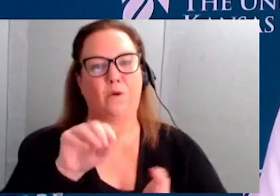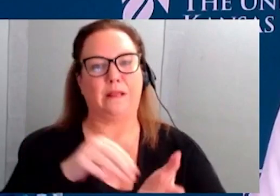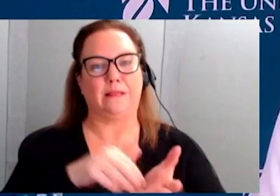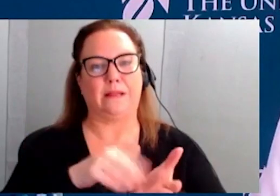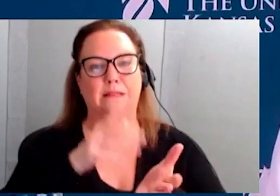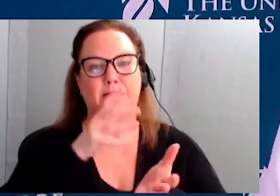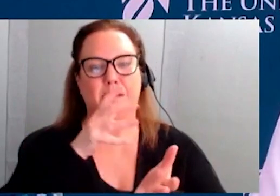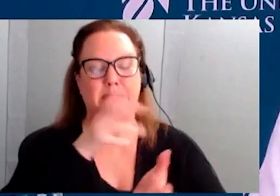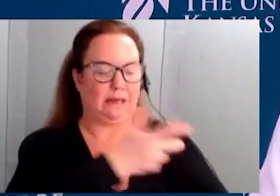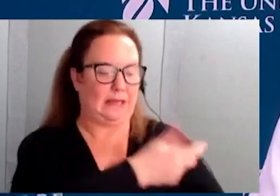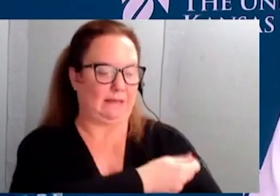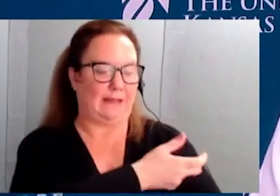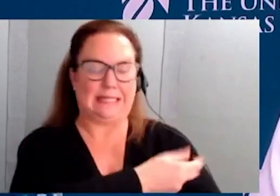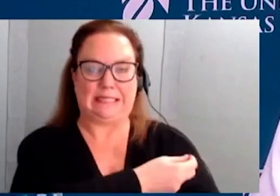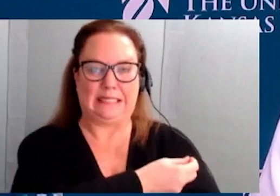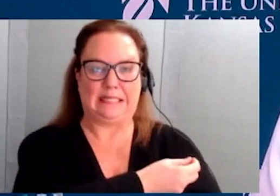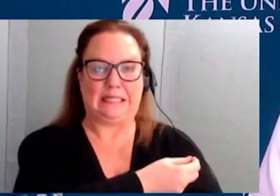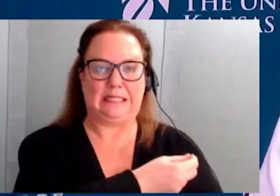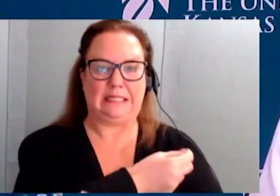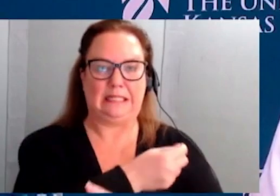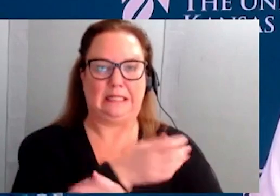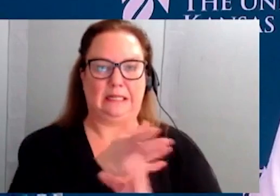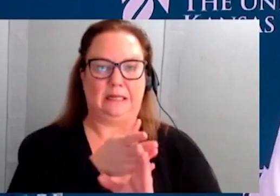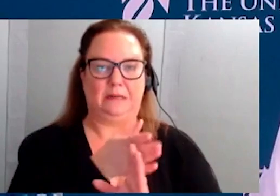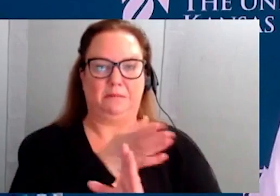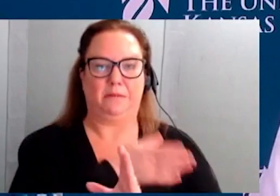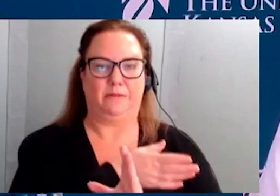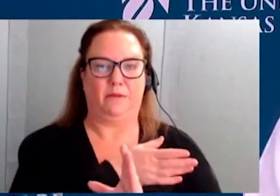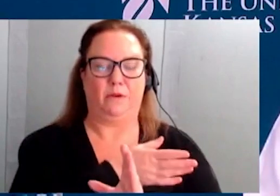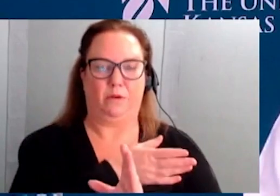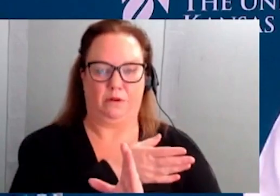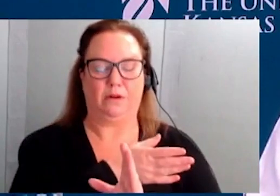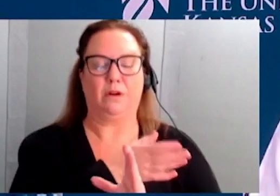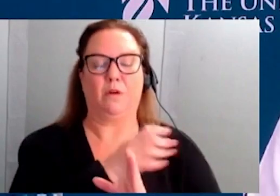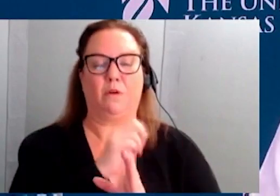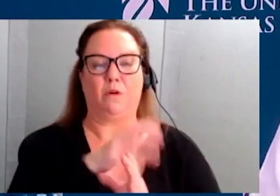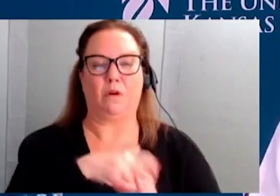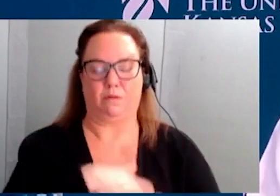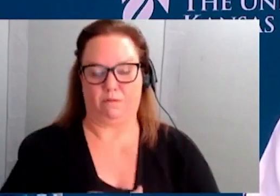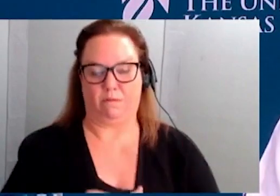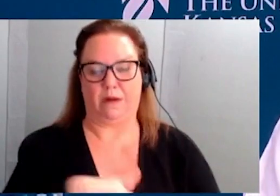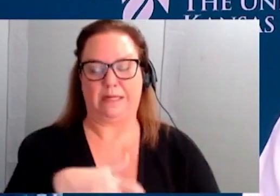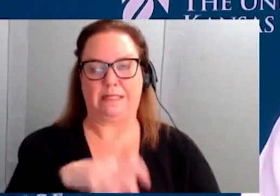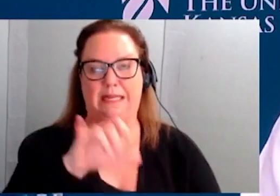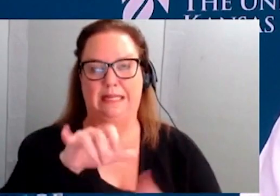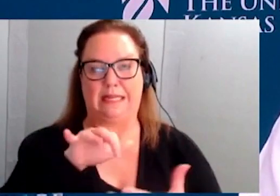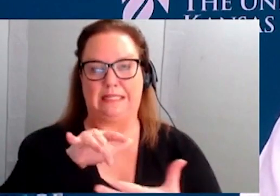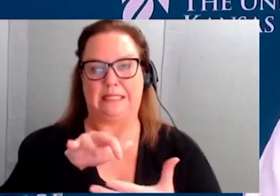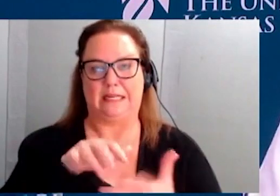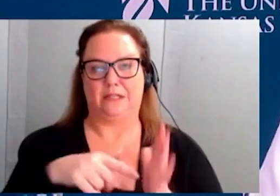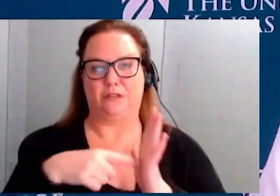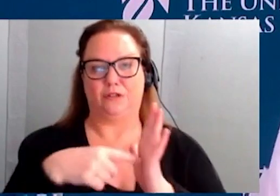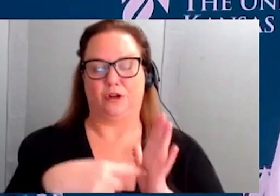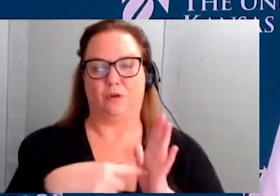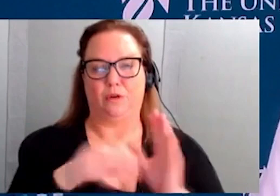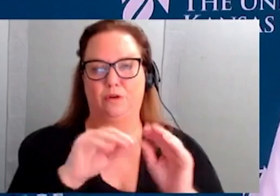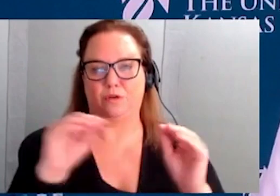the vaccine either right before or during the pregnancy. That study demonstrated that there were no risks